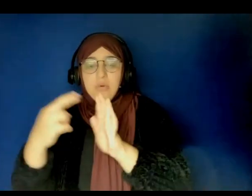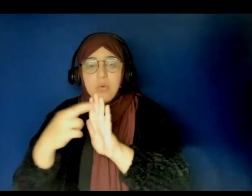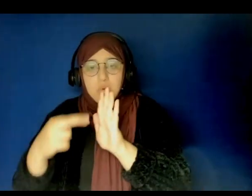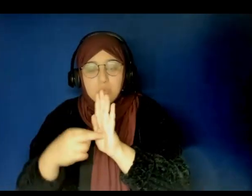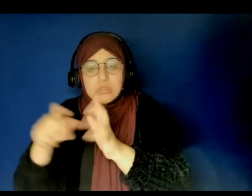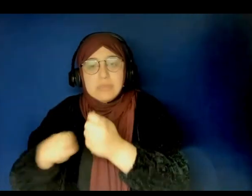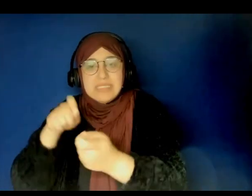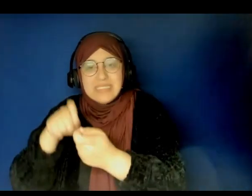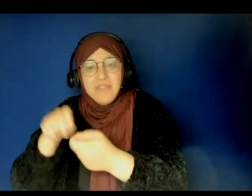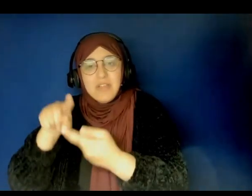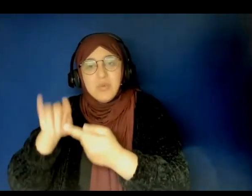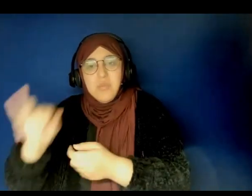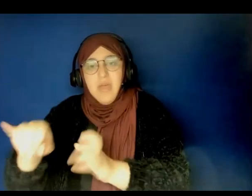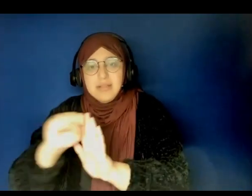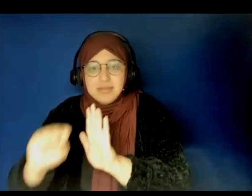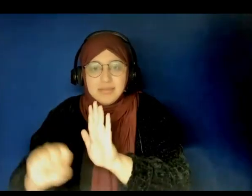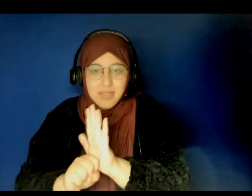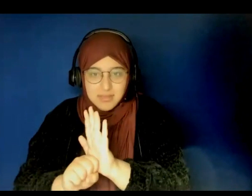themselves.